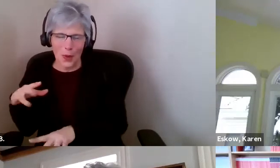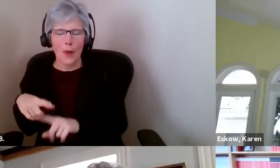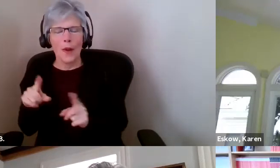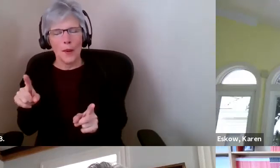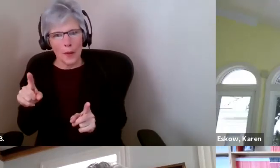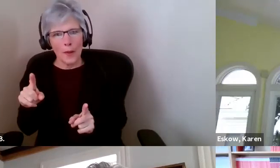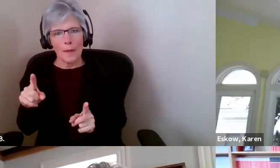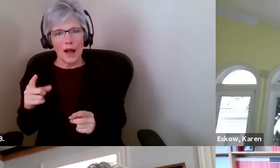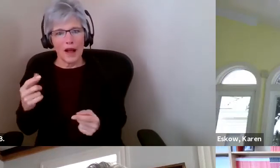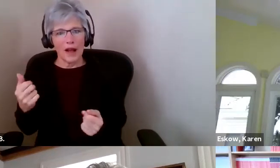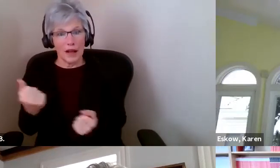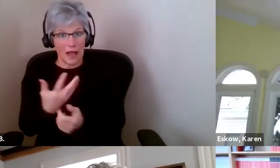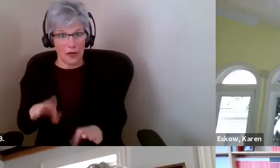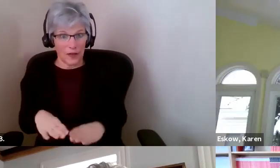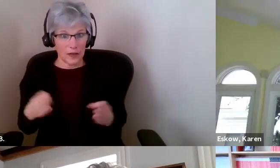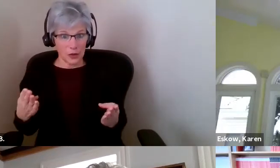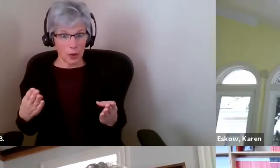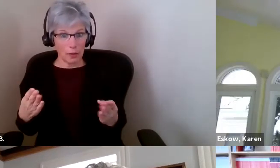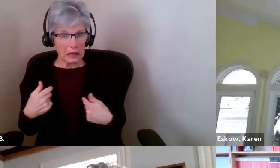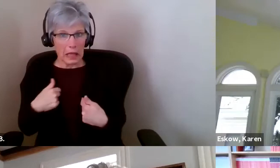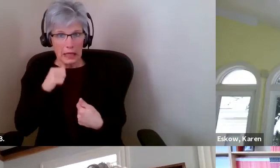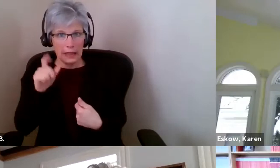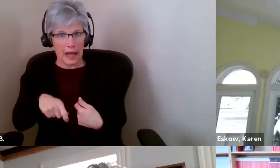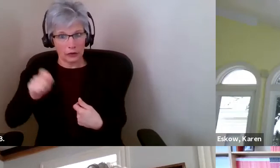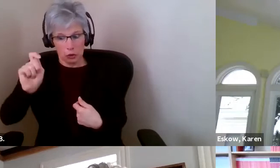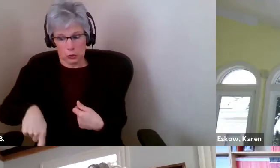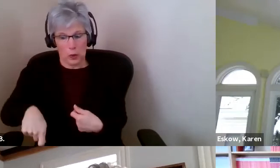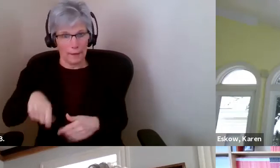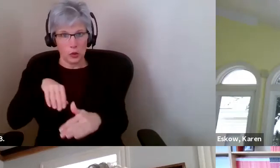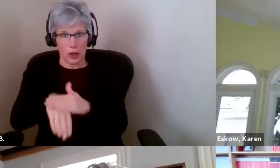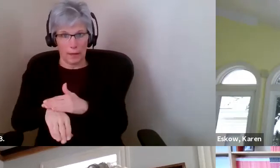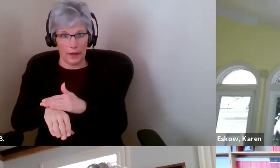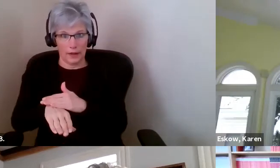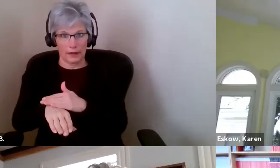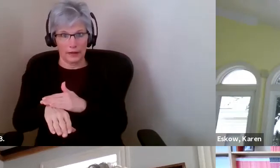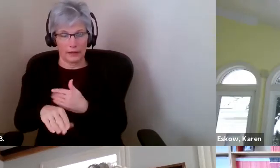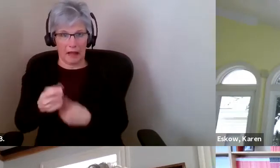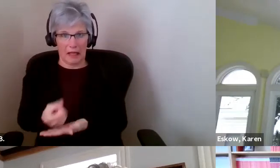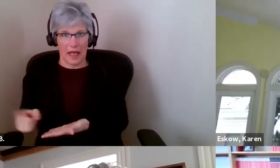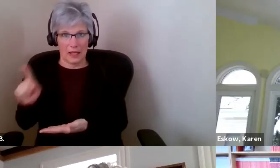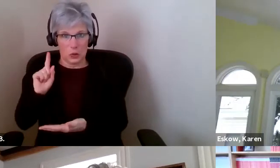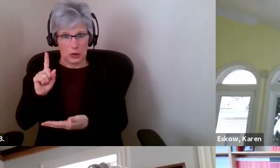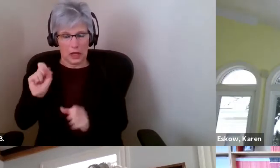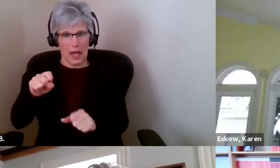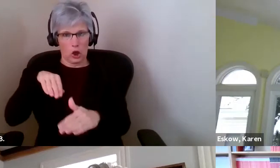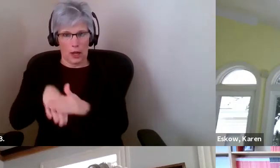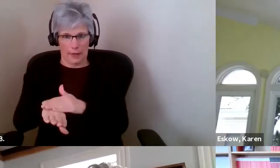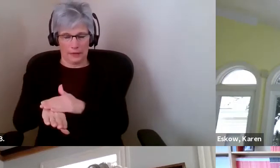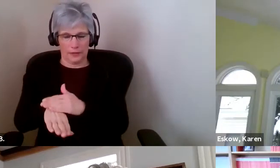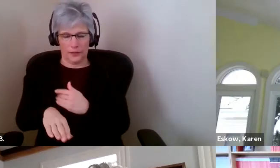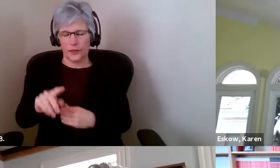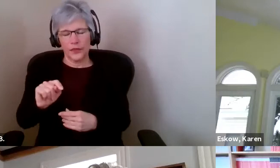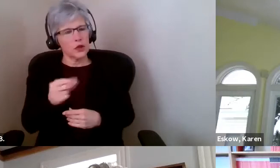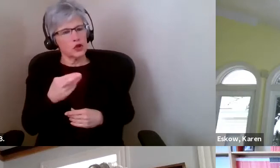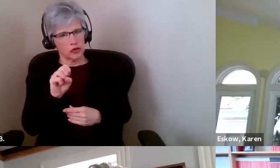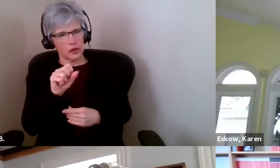believe everything is open. I haven't had to use my one card to come in. Like last week, I came in without the one card. Yes, all the academic buildings